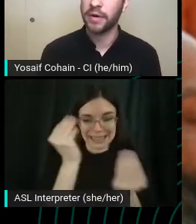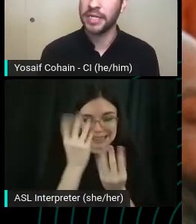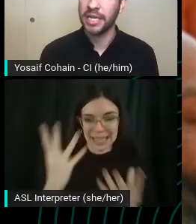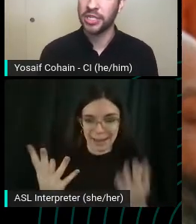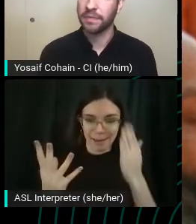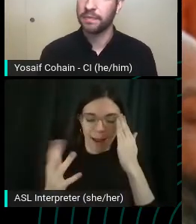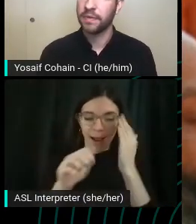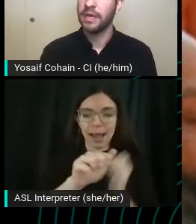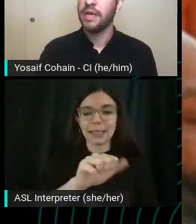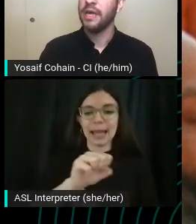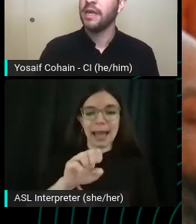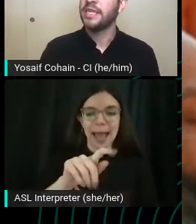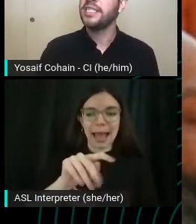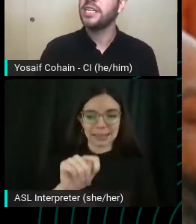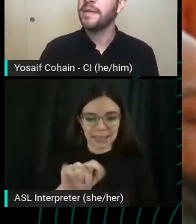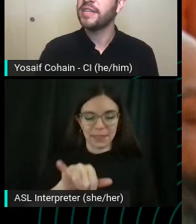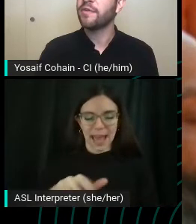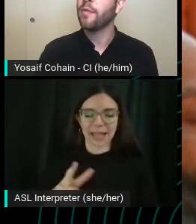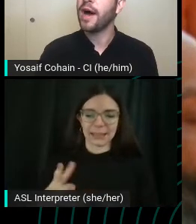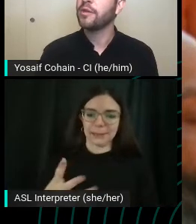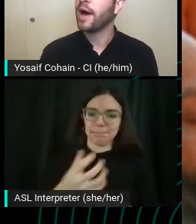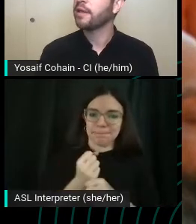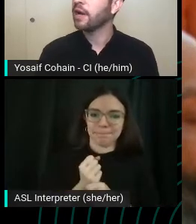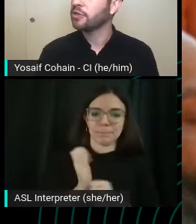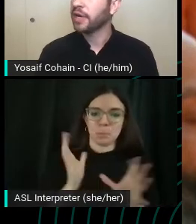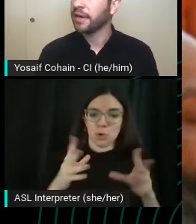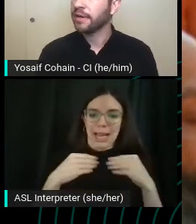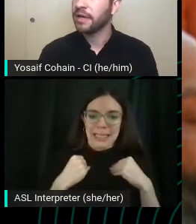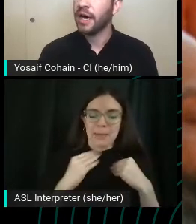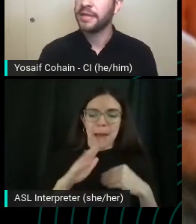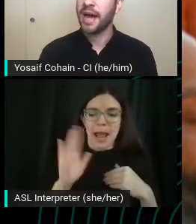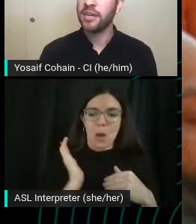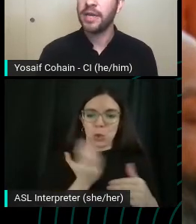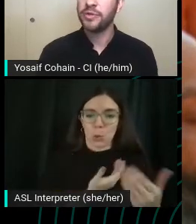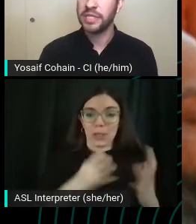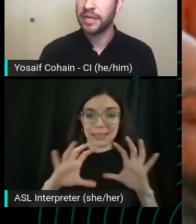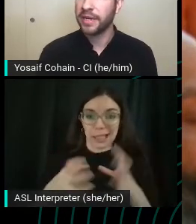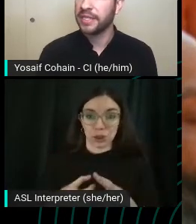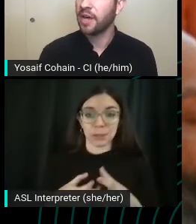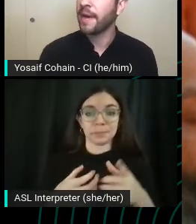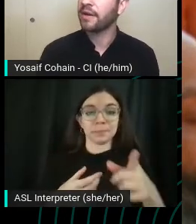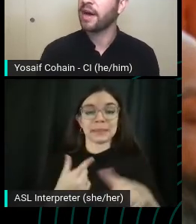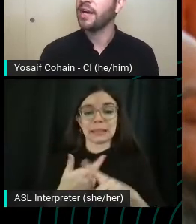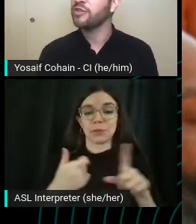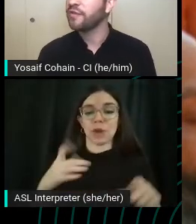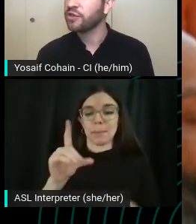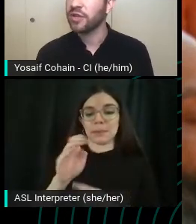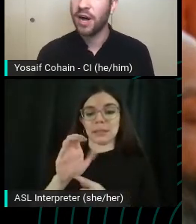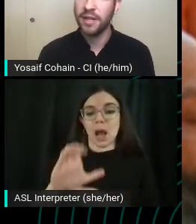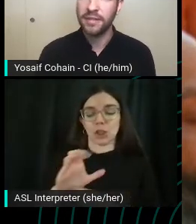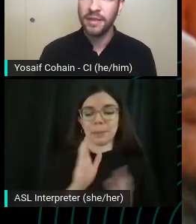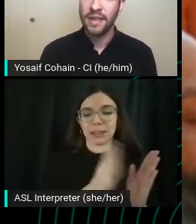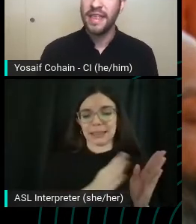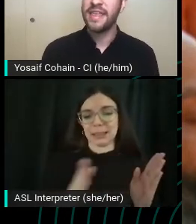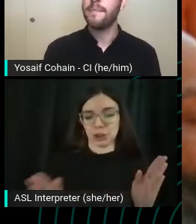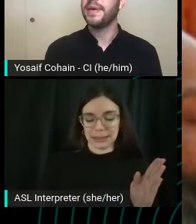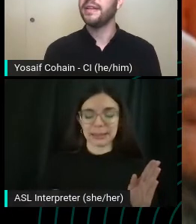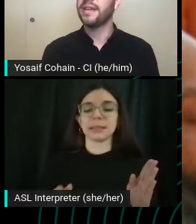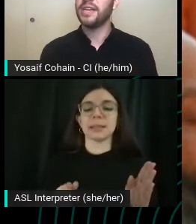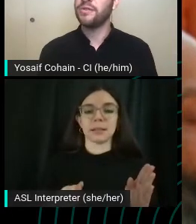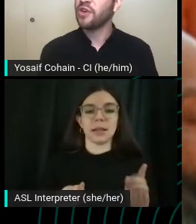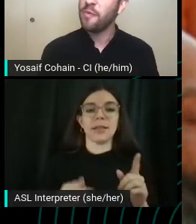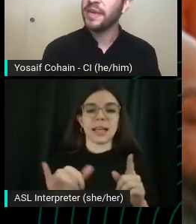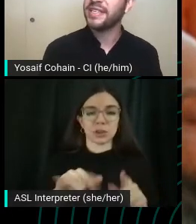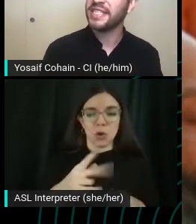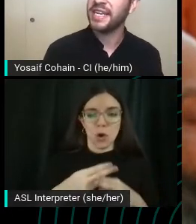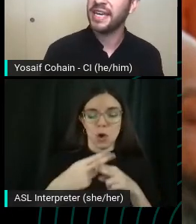our organization. This is an image from Wild Wild Country, a documentary series about a controversial cult that built